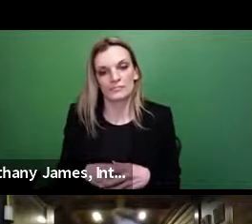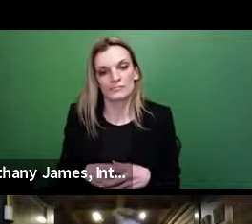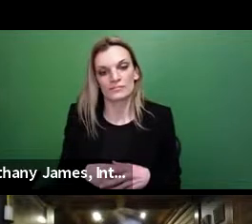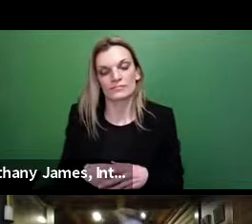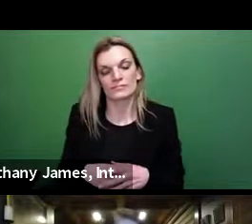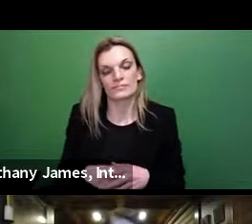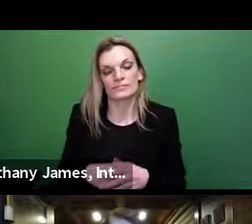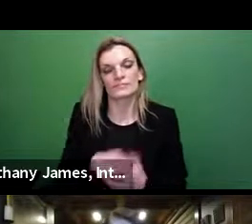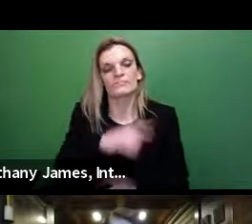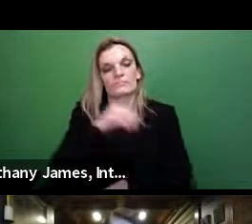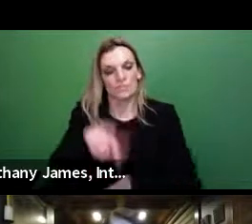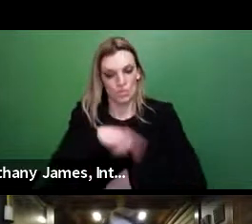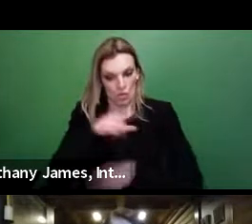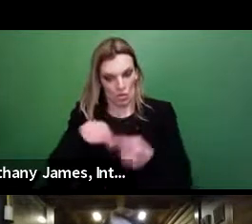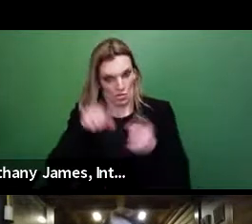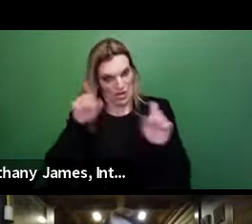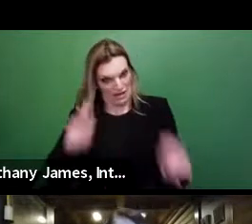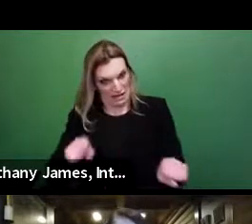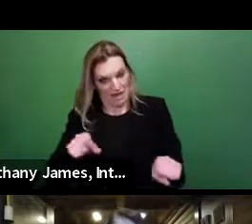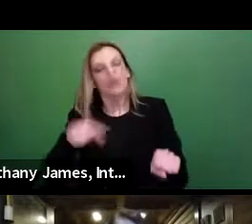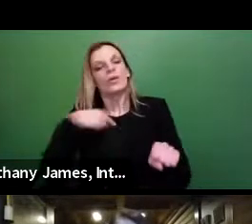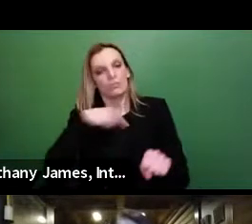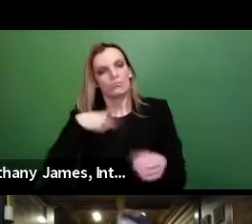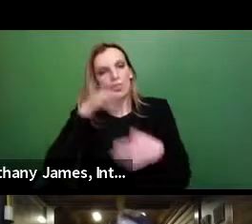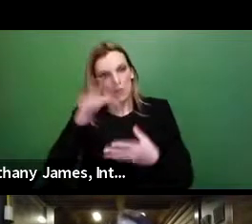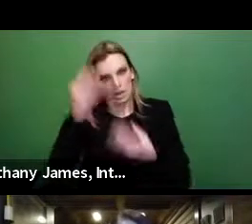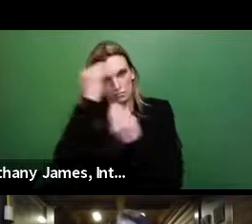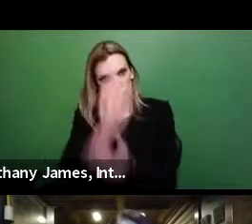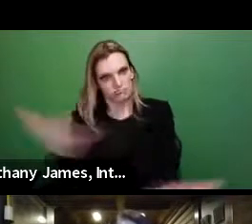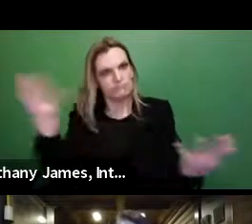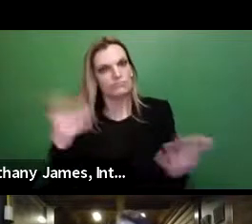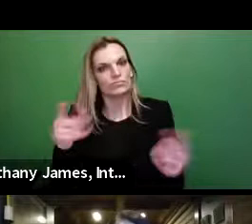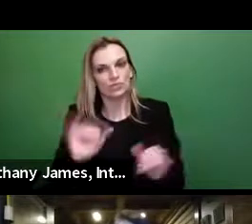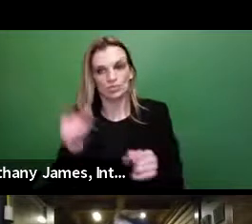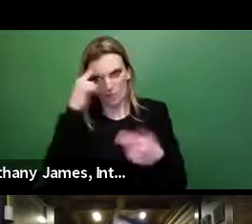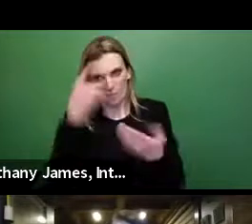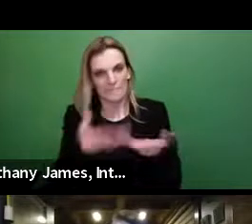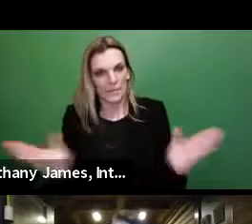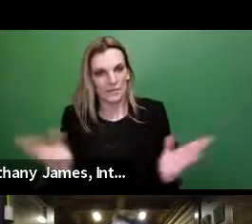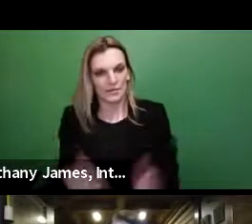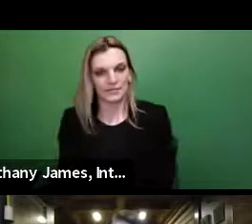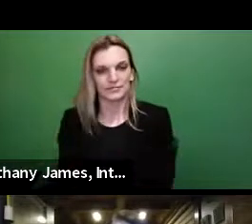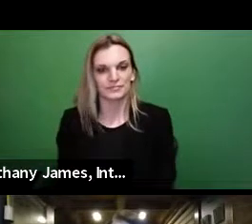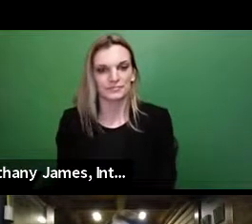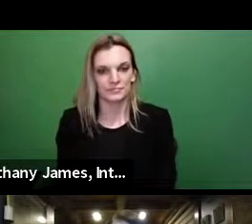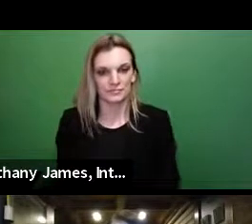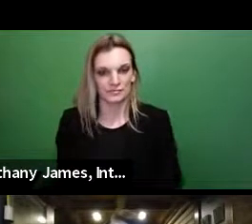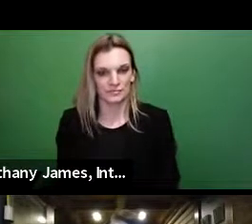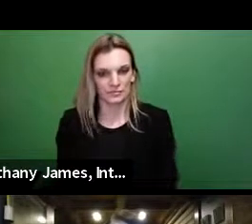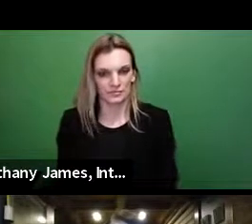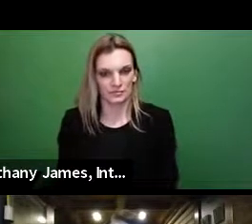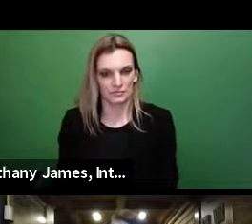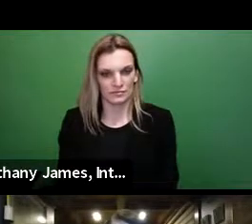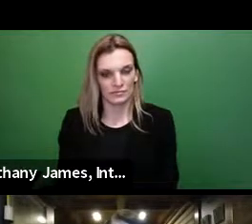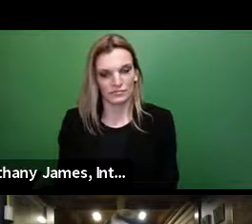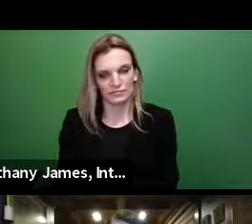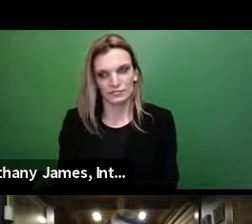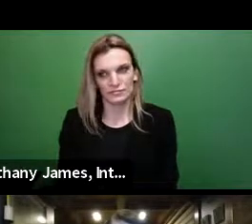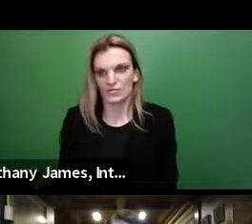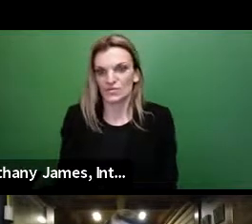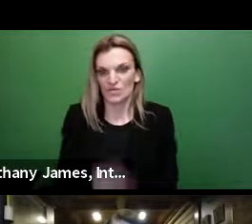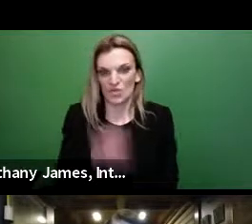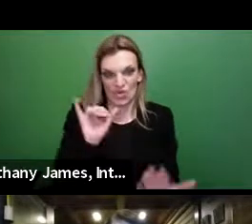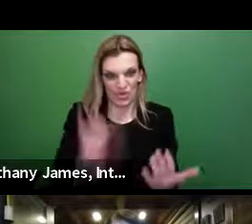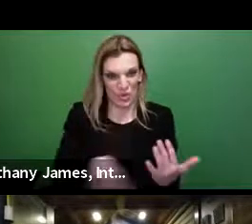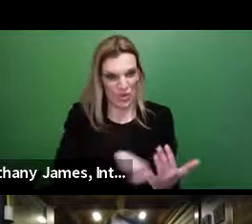with the public, we are, as policymakers, we're doing that as well. So across those issue